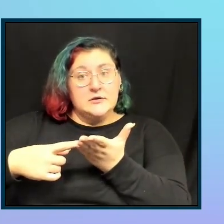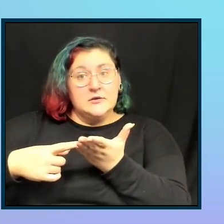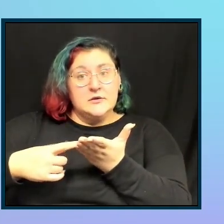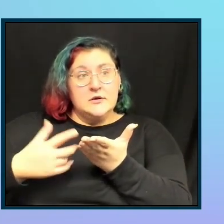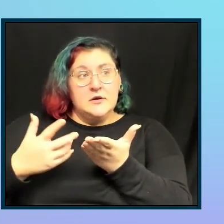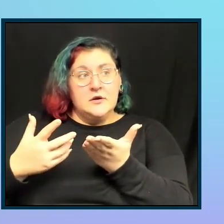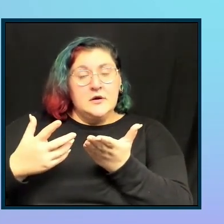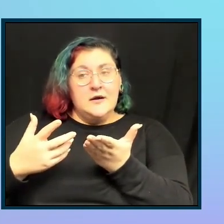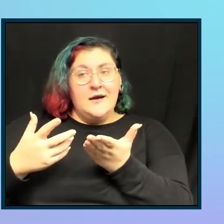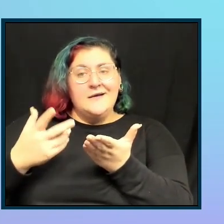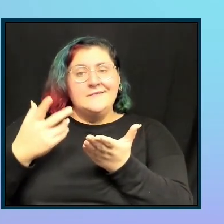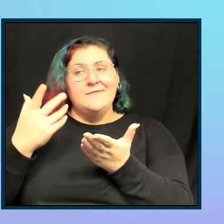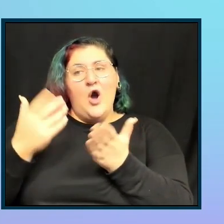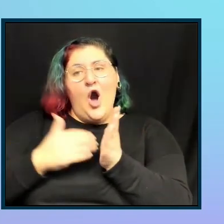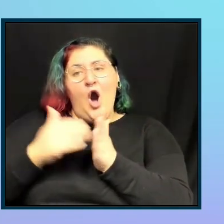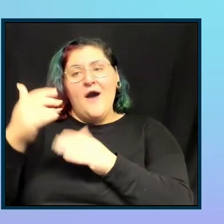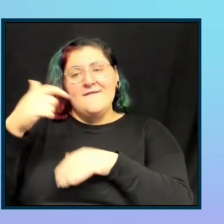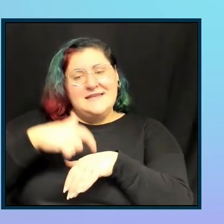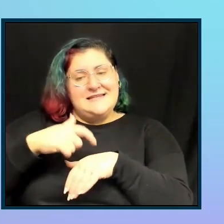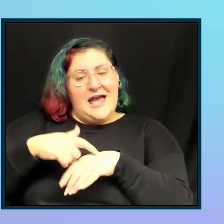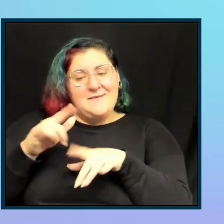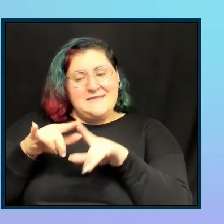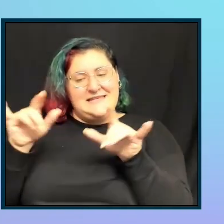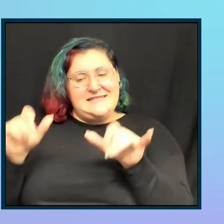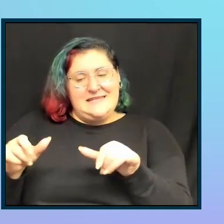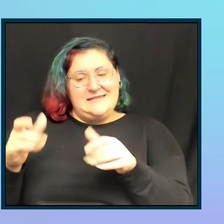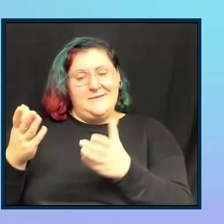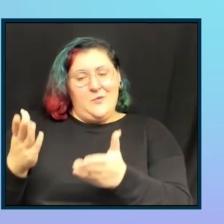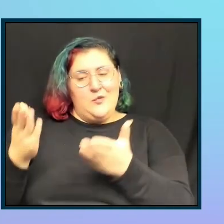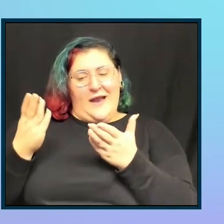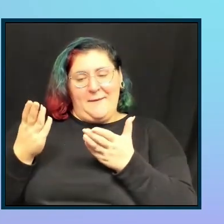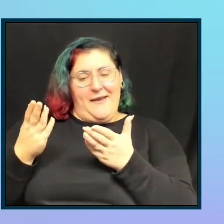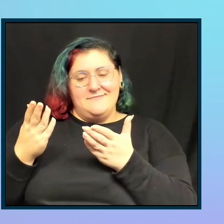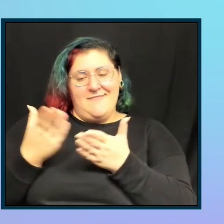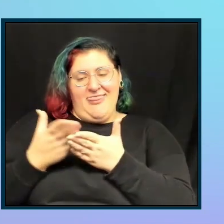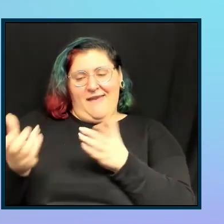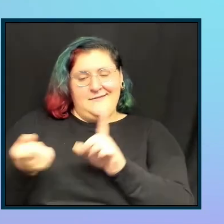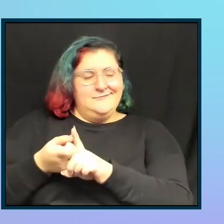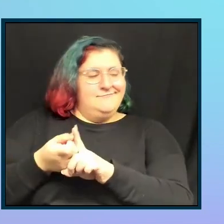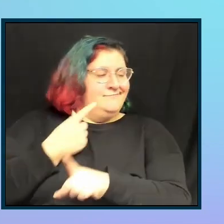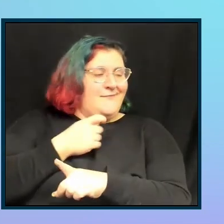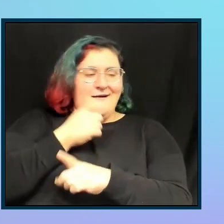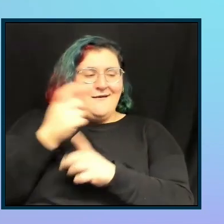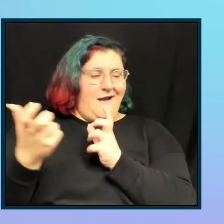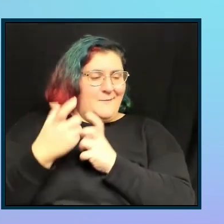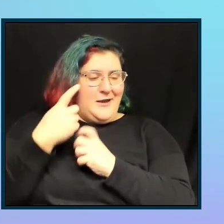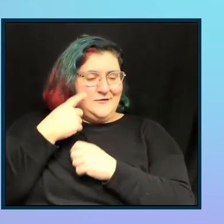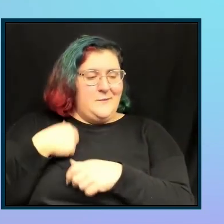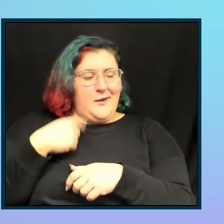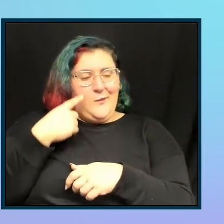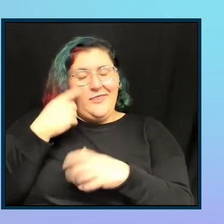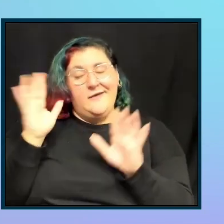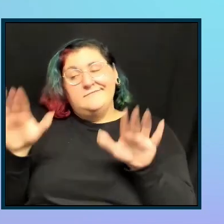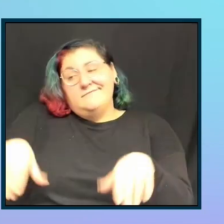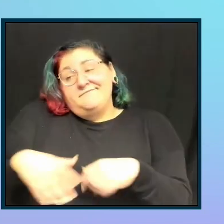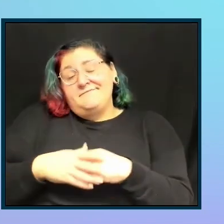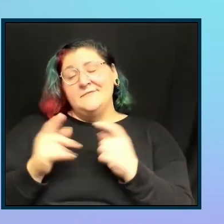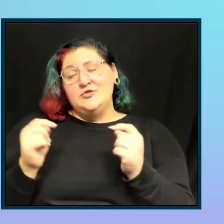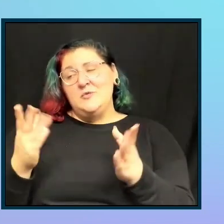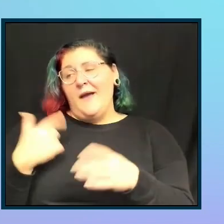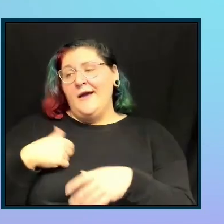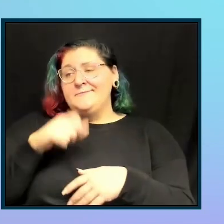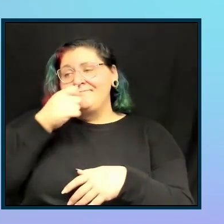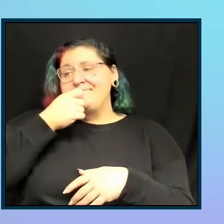us irrelevant things and a system that is showing us irrelevant ads, and we think, well, that's just the way it's been. That's the way it's always